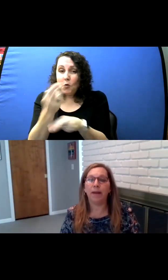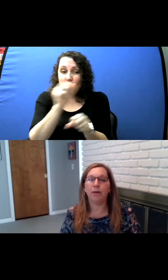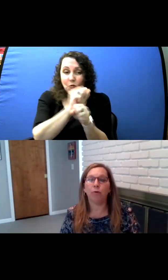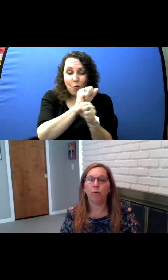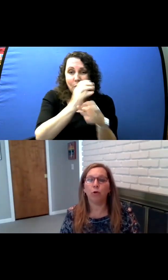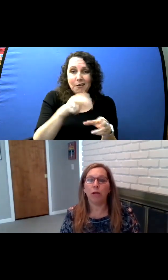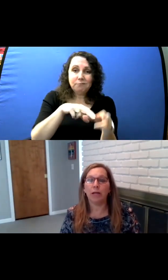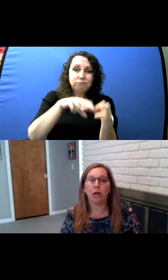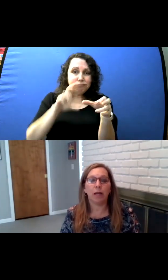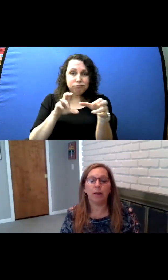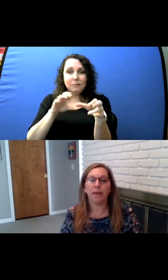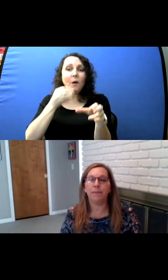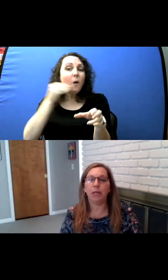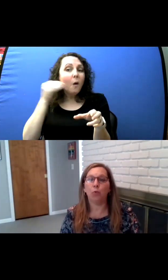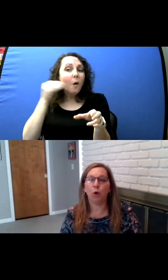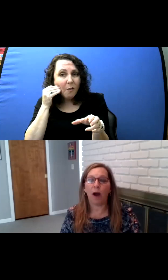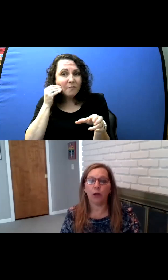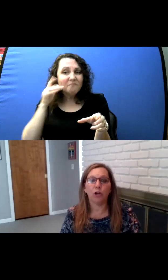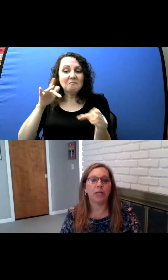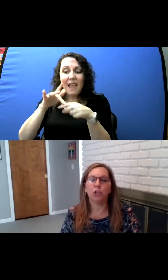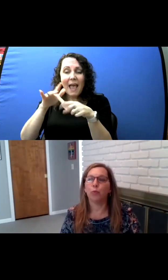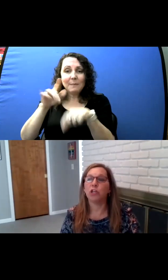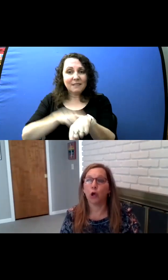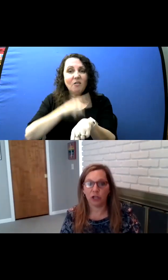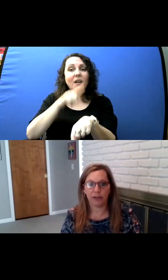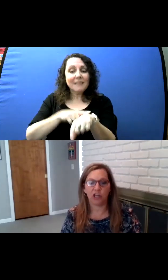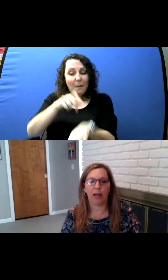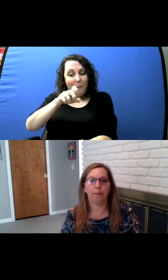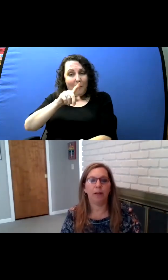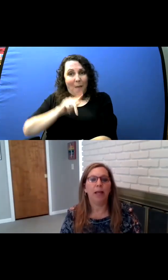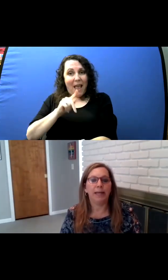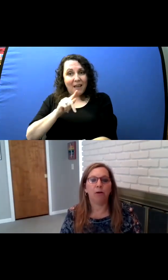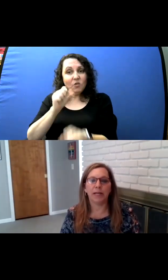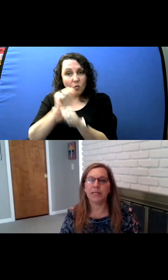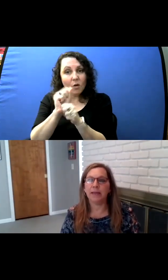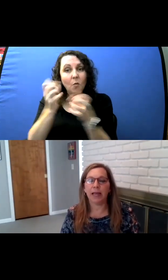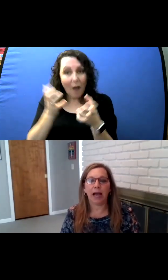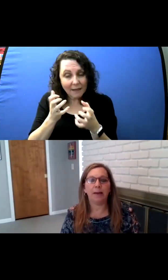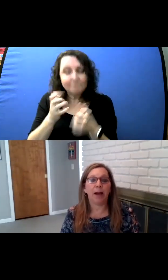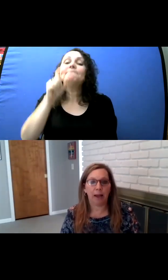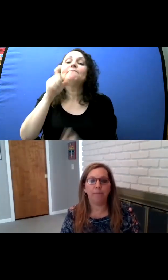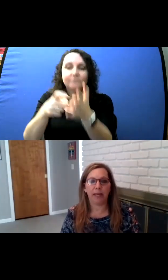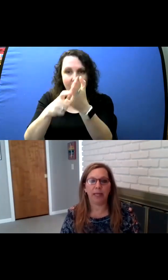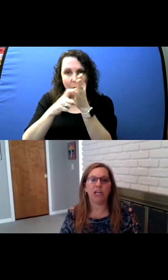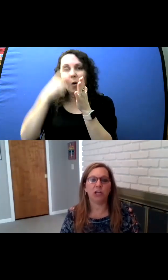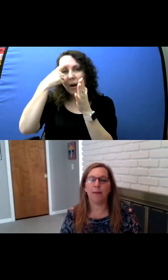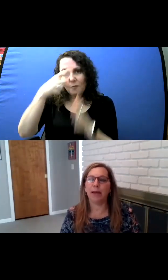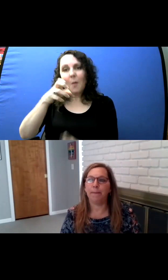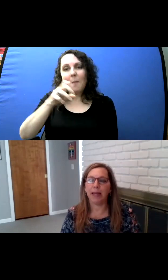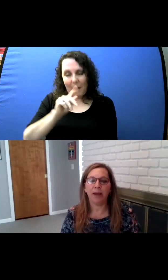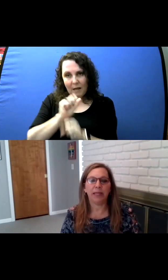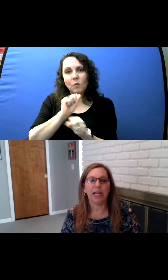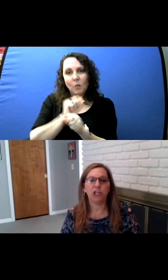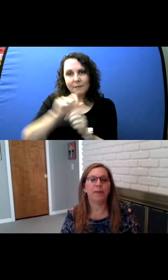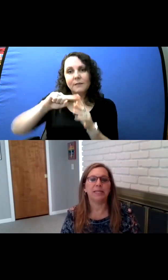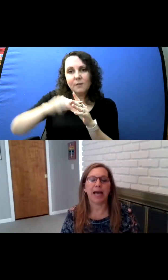So it may be required to return to the job. Now, let's say that I am on medication. I'm on a